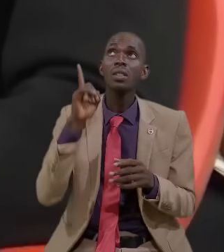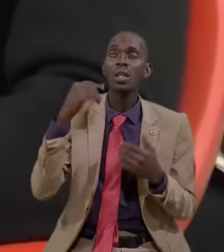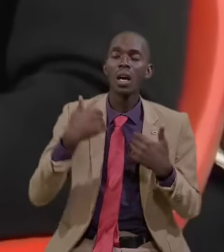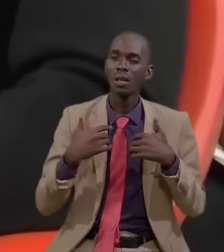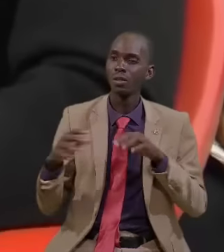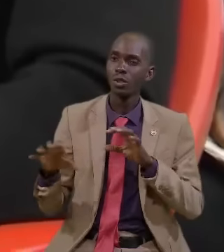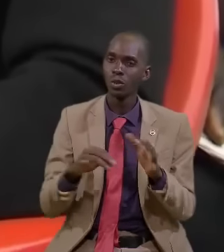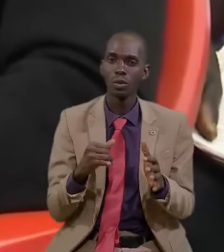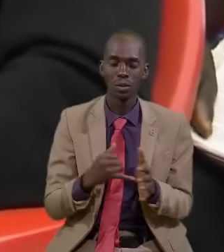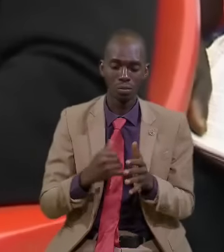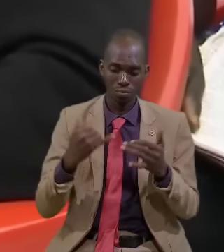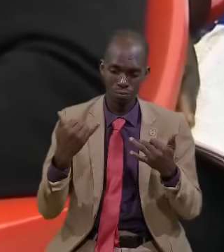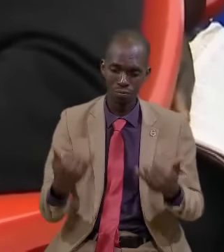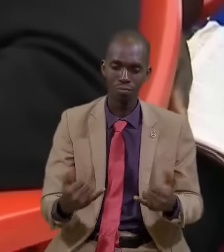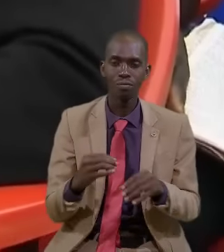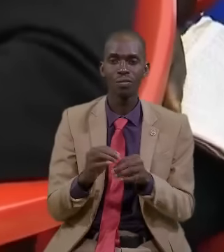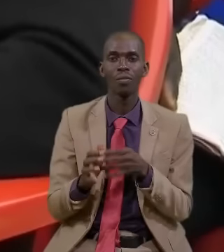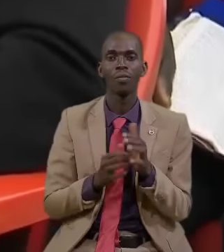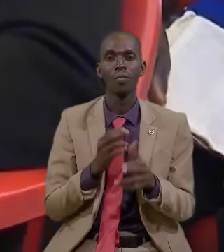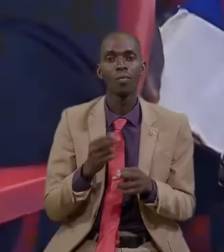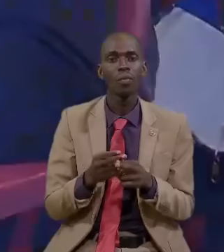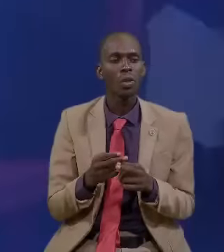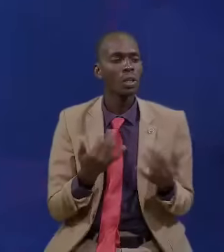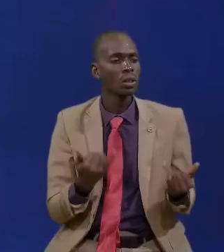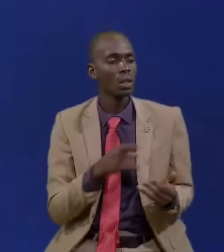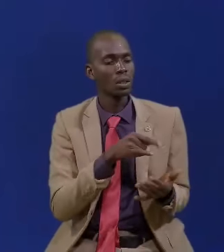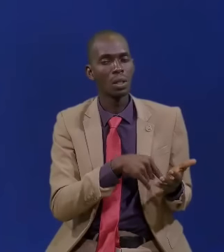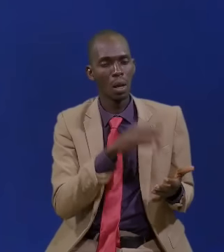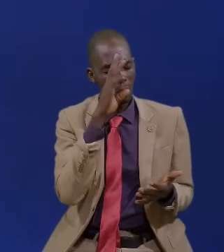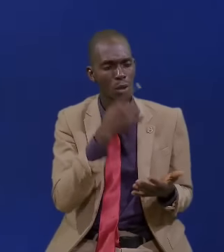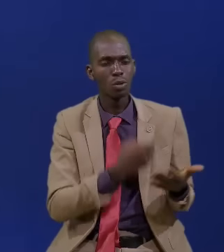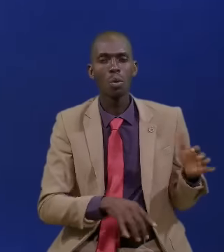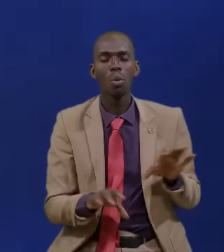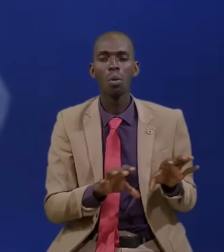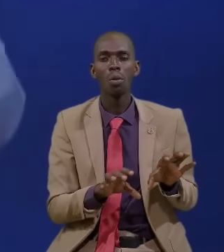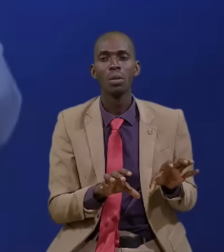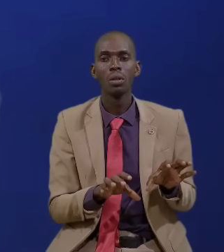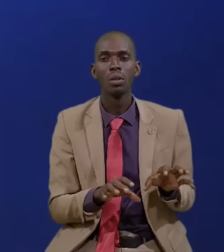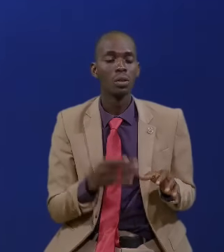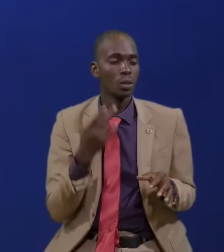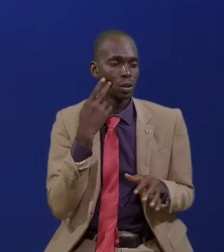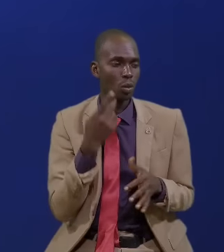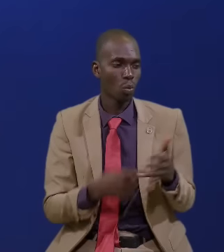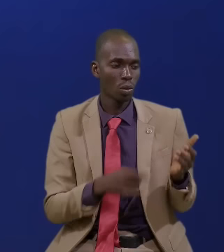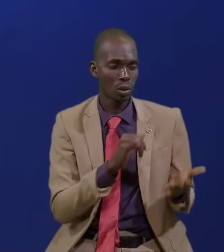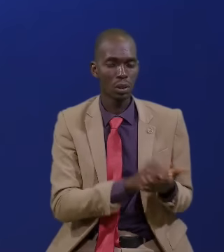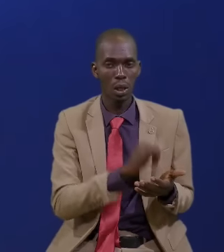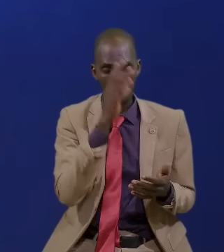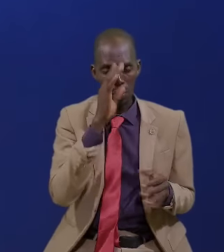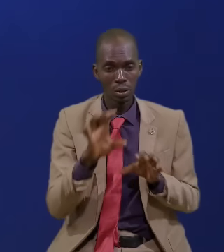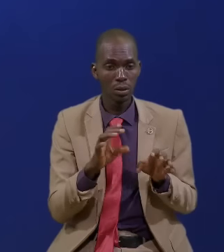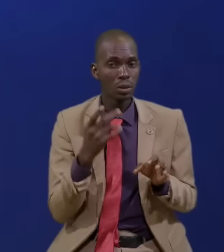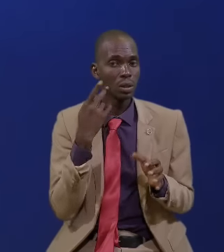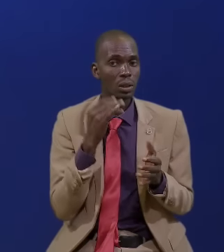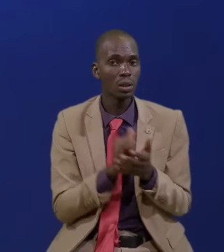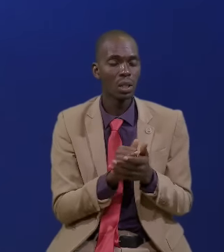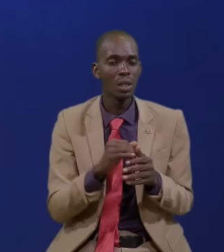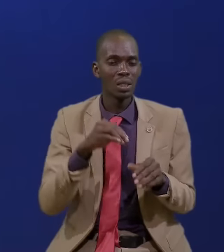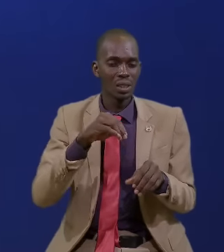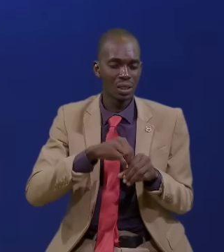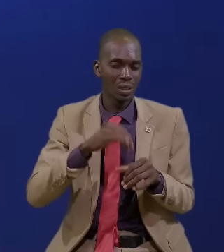Now, what did the man do? Look at what the man did. We're told in the latter part of that